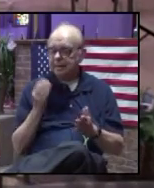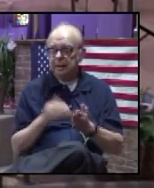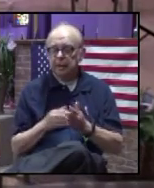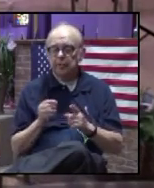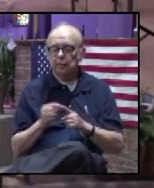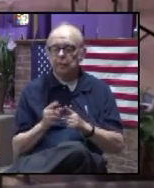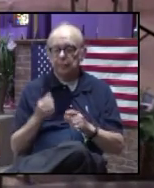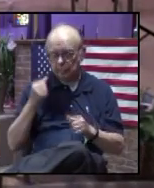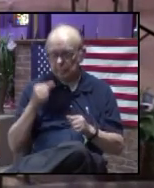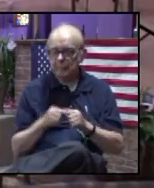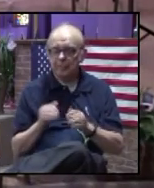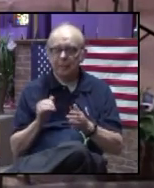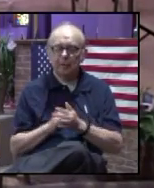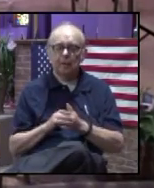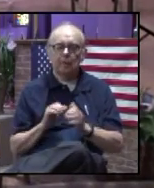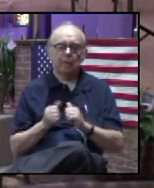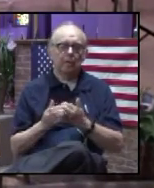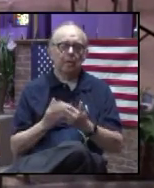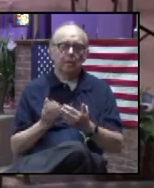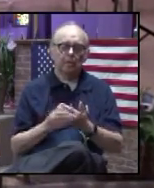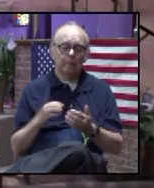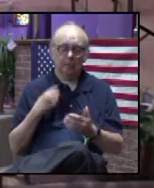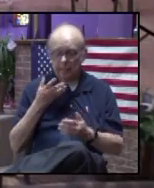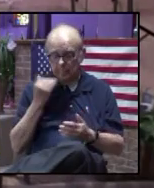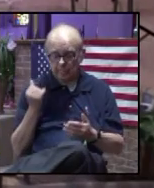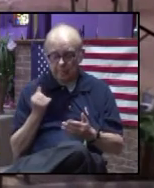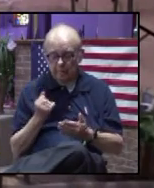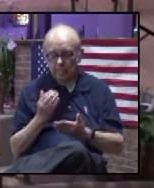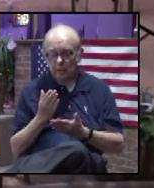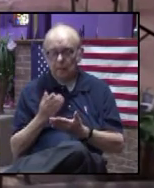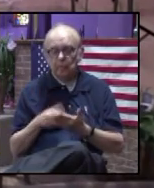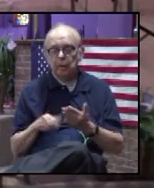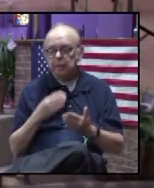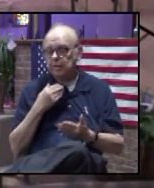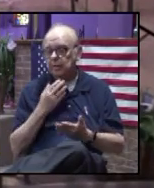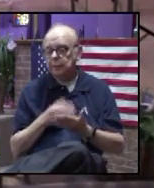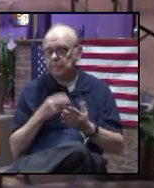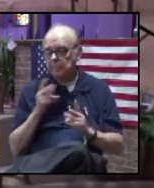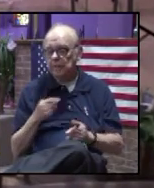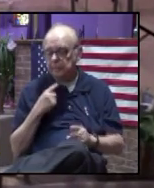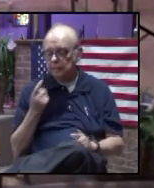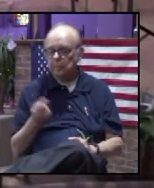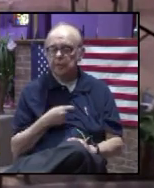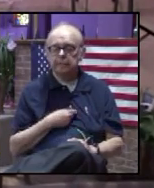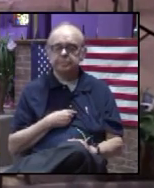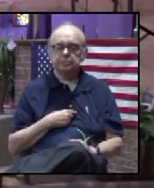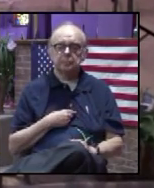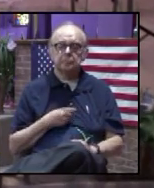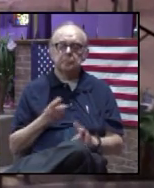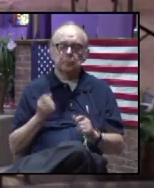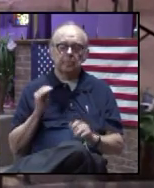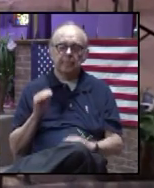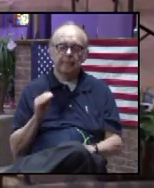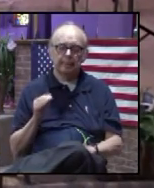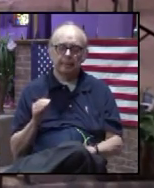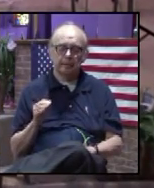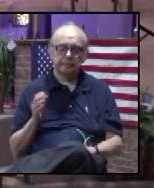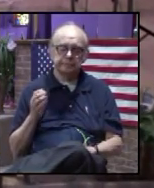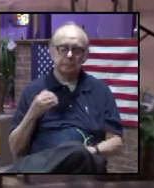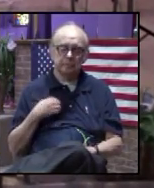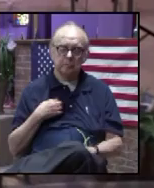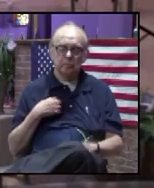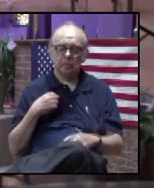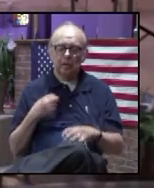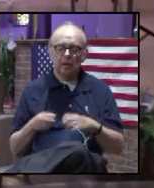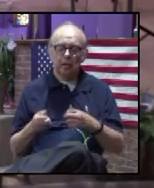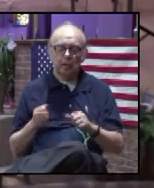them? How easy it is for us to forget what somebody told us? Then all of a sudden, they remind us. I have that problem, and